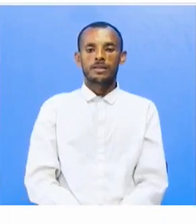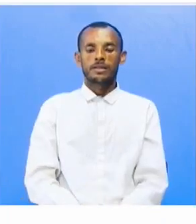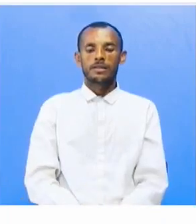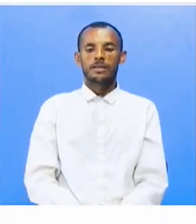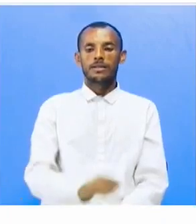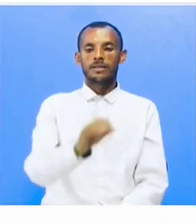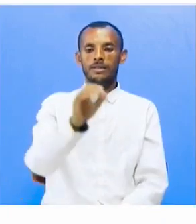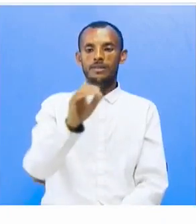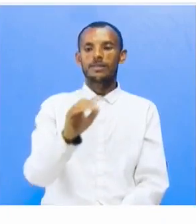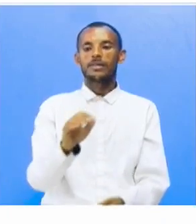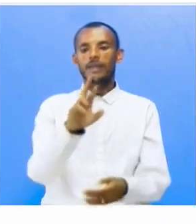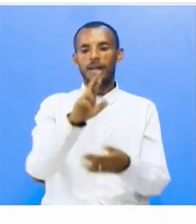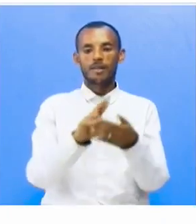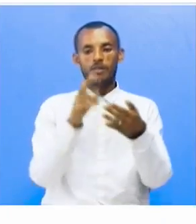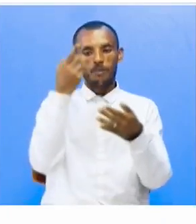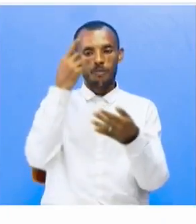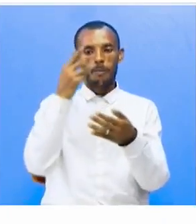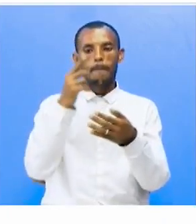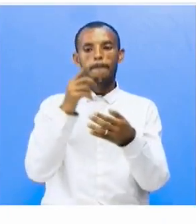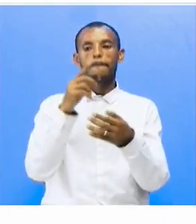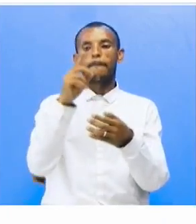per year.